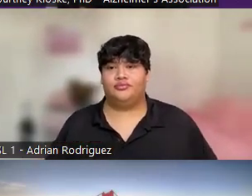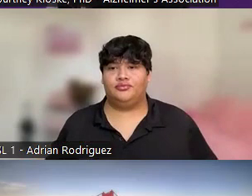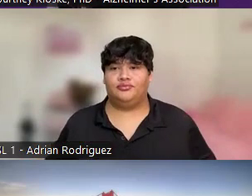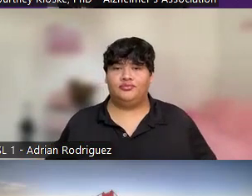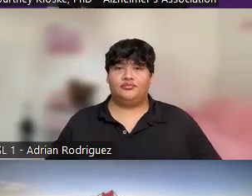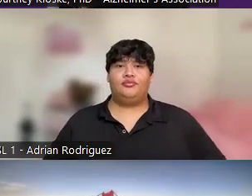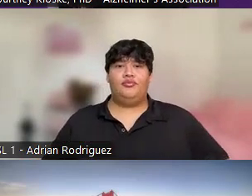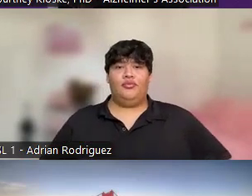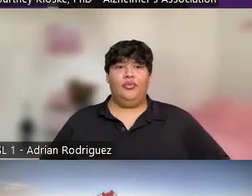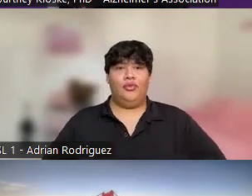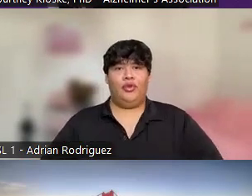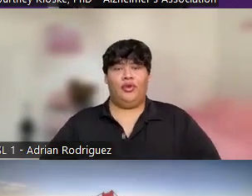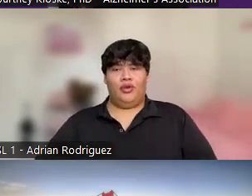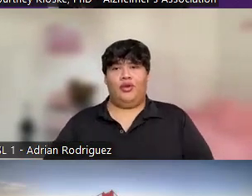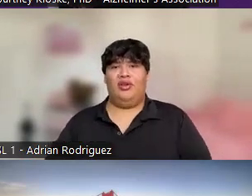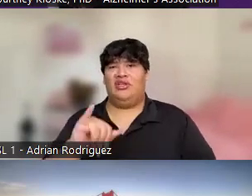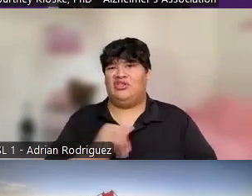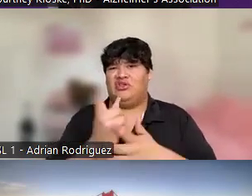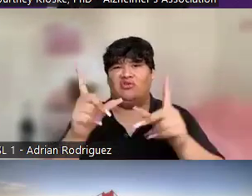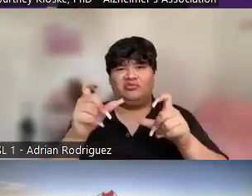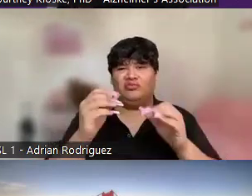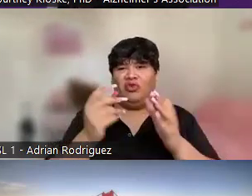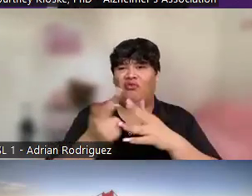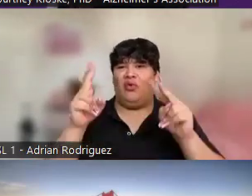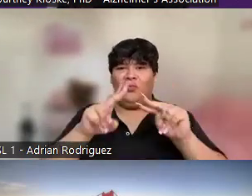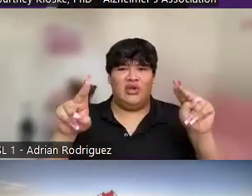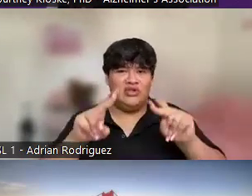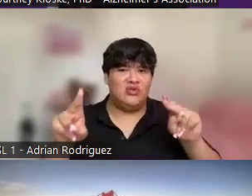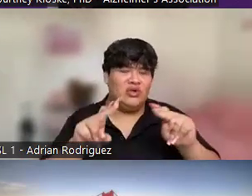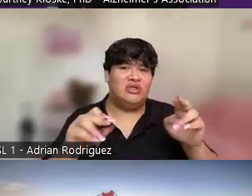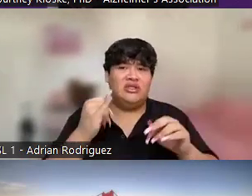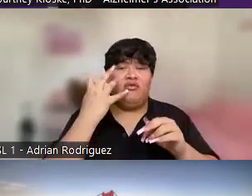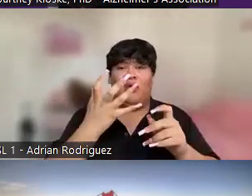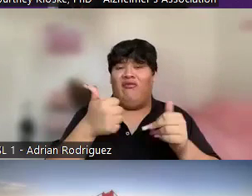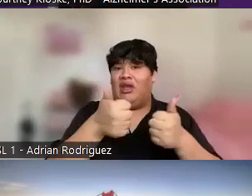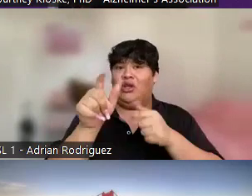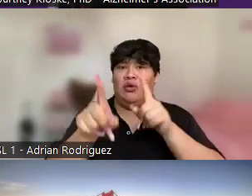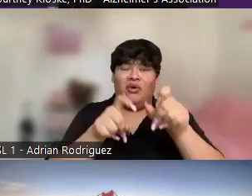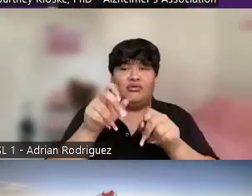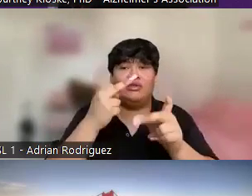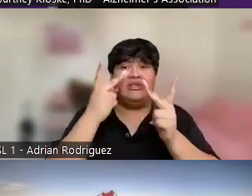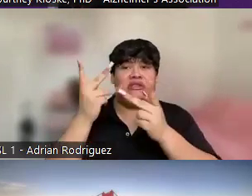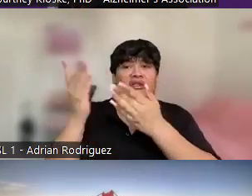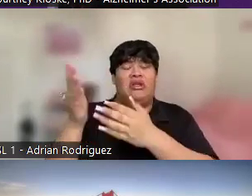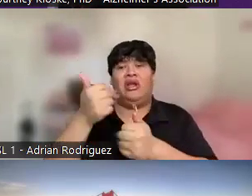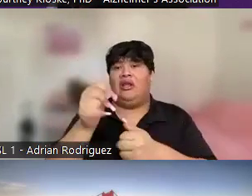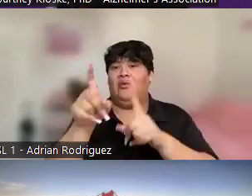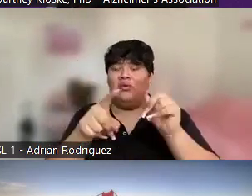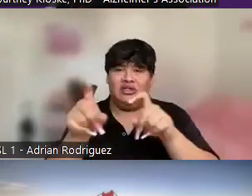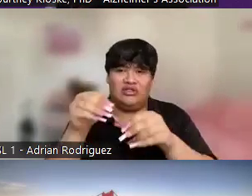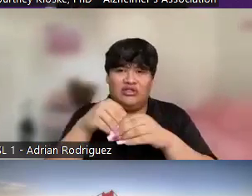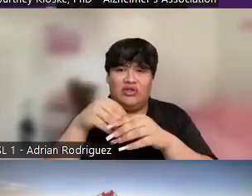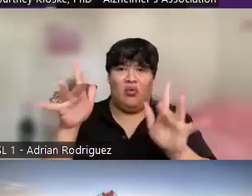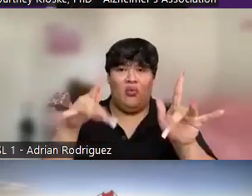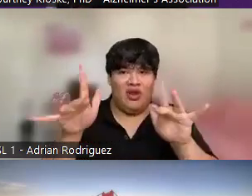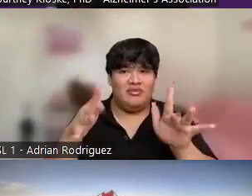this is just a snapshot of some resources. Again, if you have any questions, you can go to our website and learn more about the latest research.